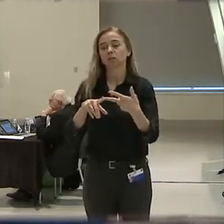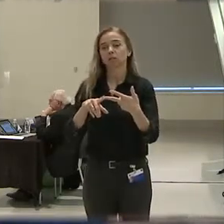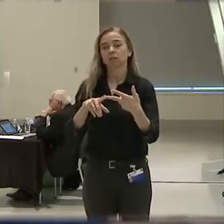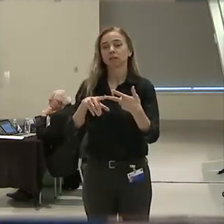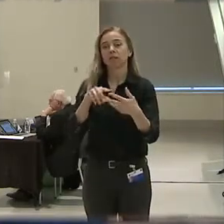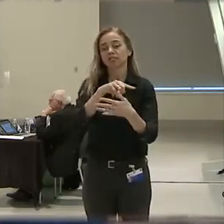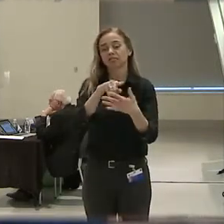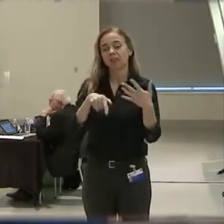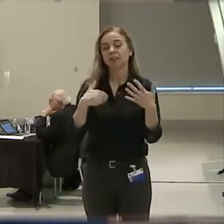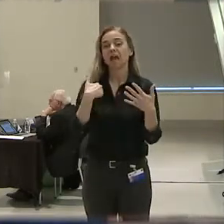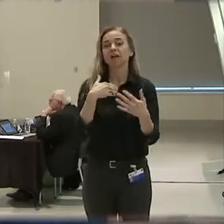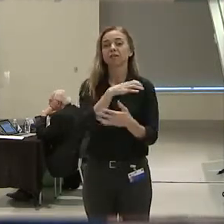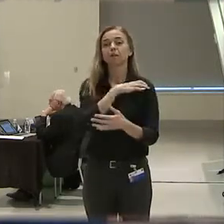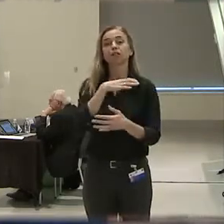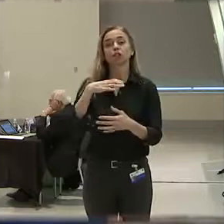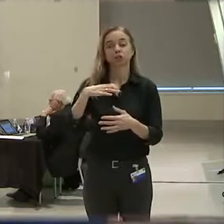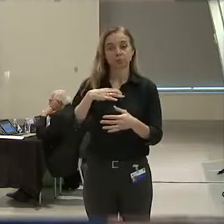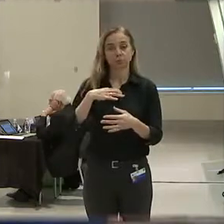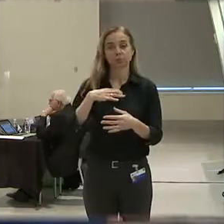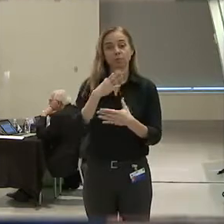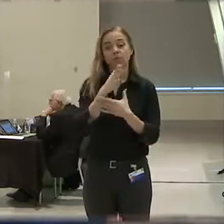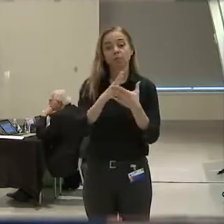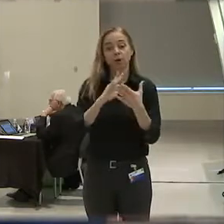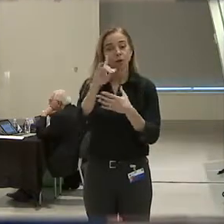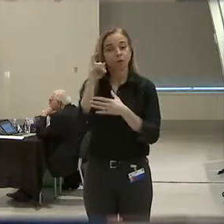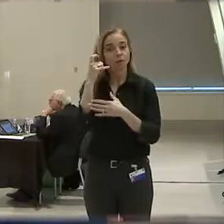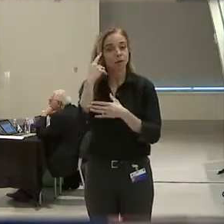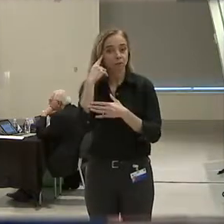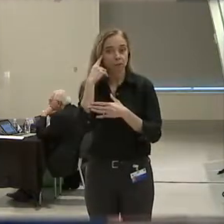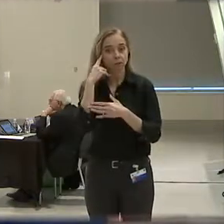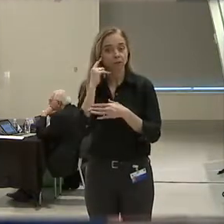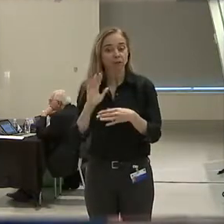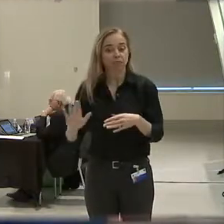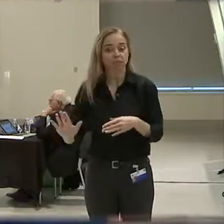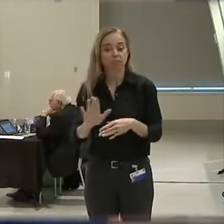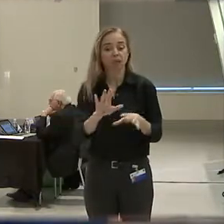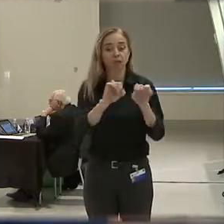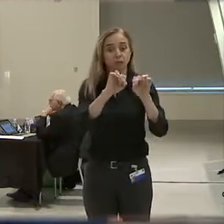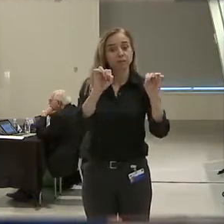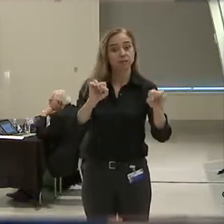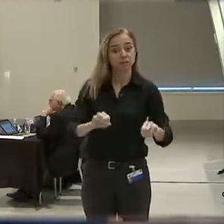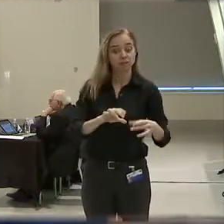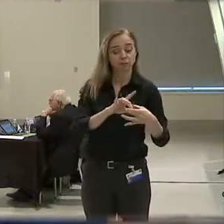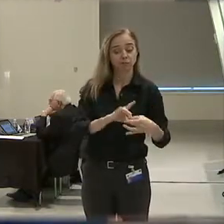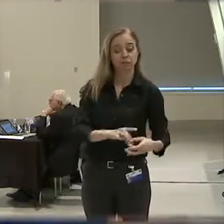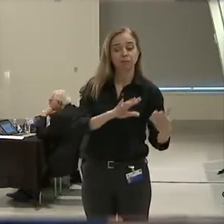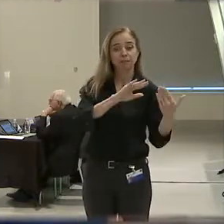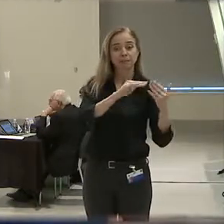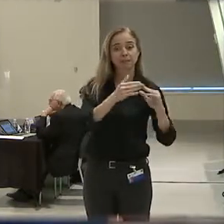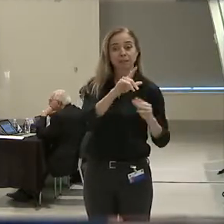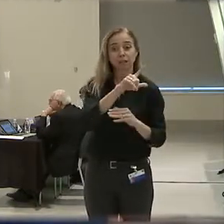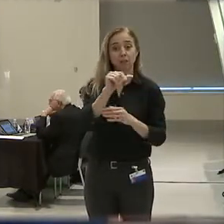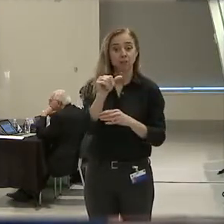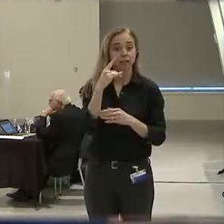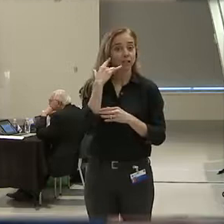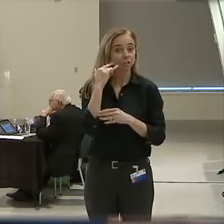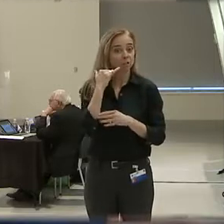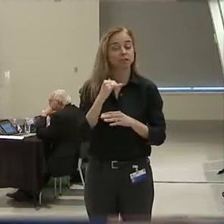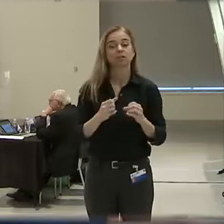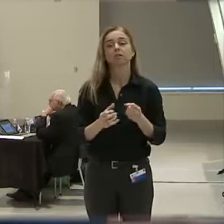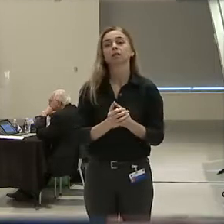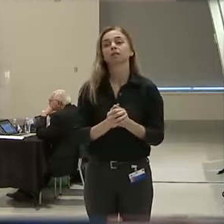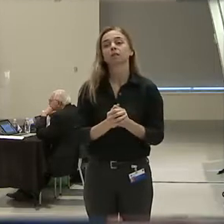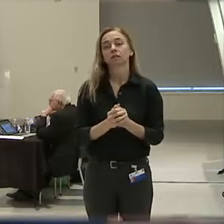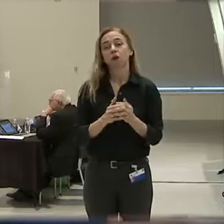a commission. That's part of the governance system in the city of Los Angeles. Many